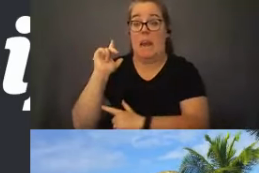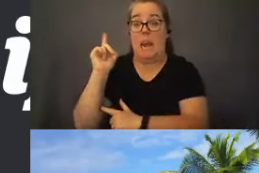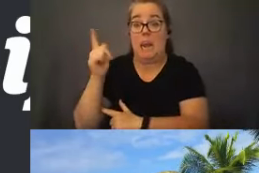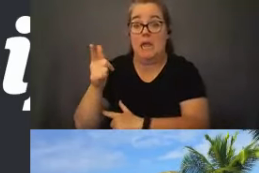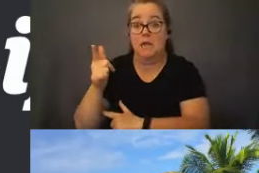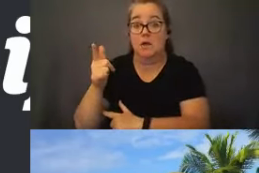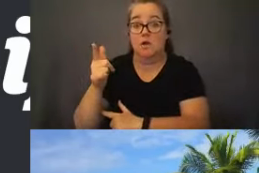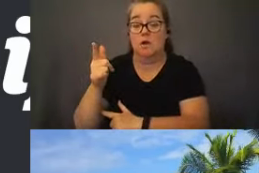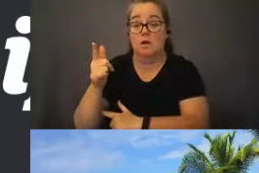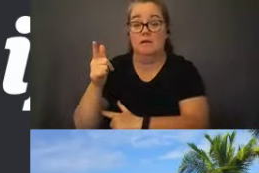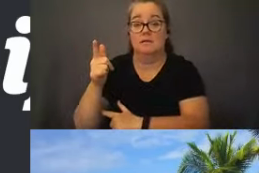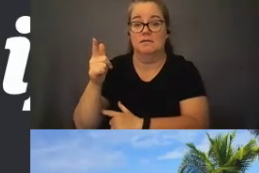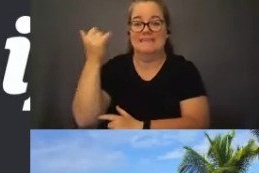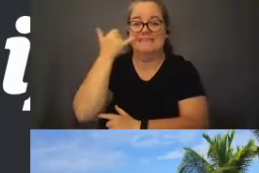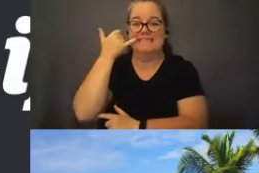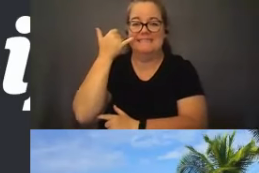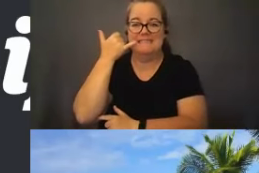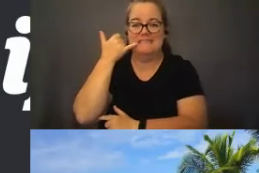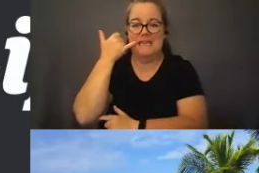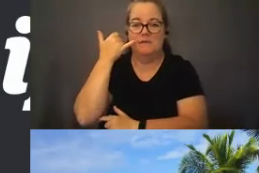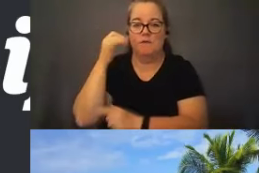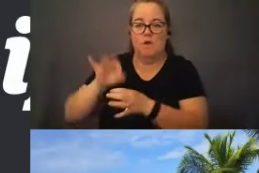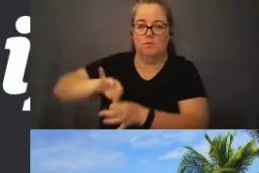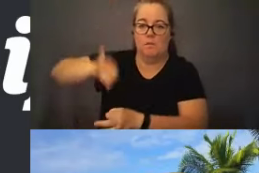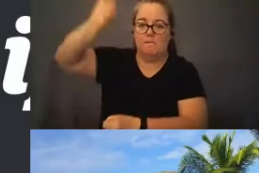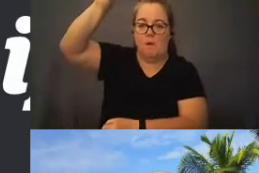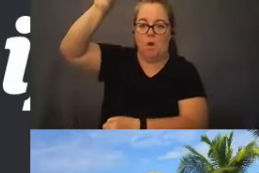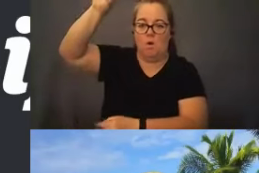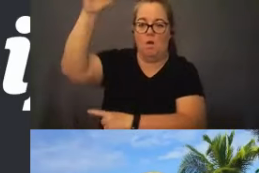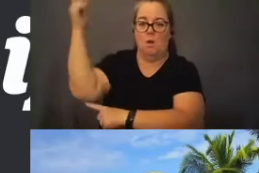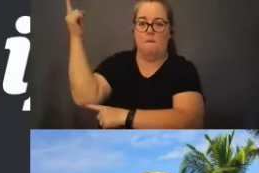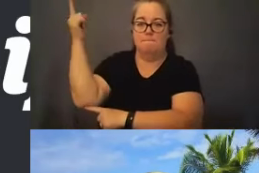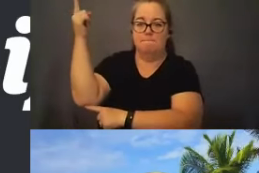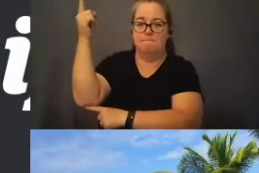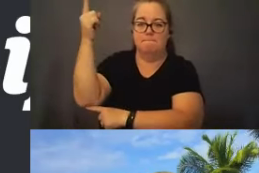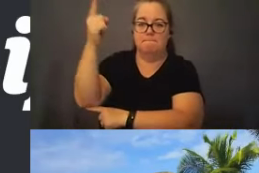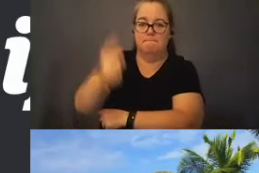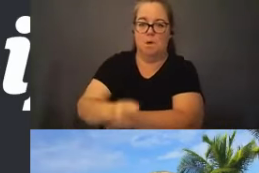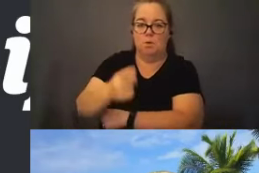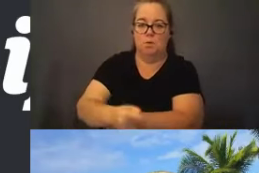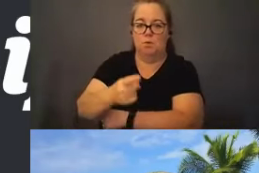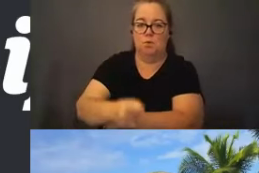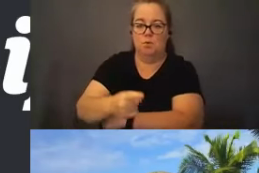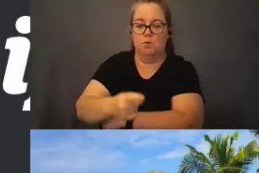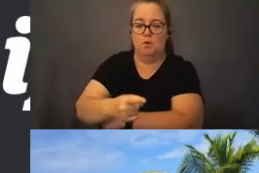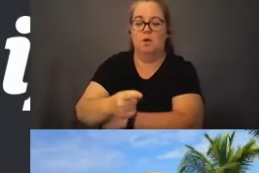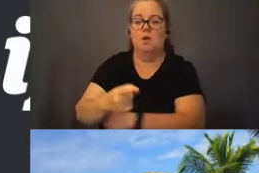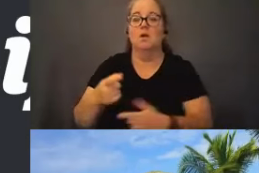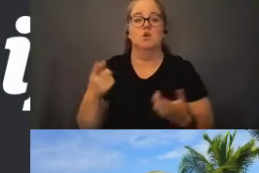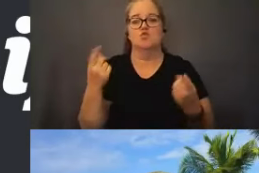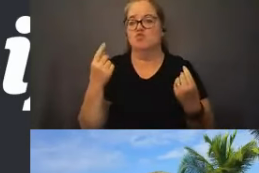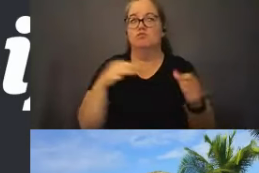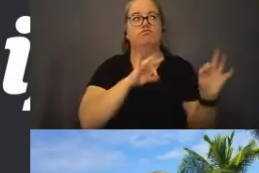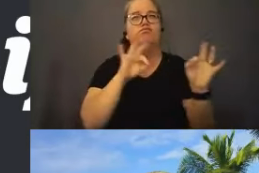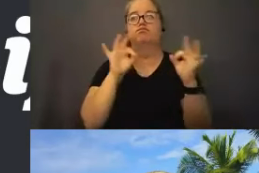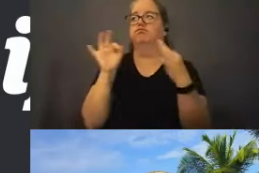telephone pole that was hit starts falling down. So you have to, keep looking up every